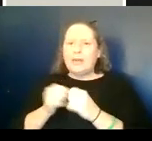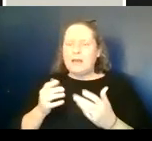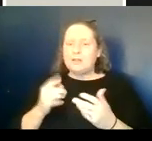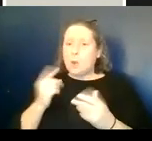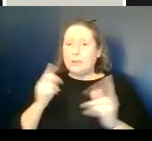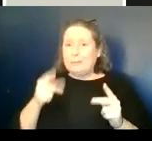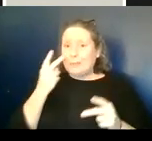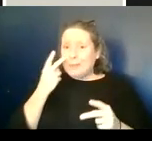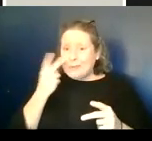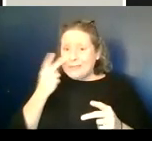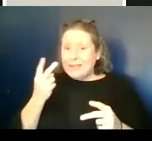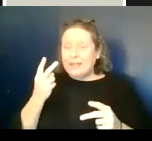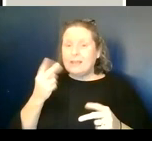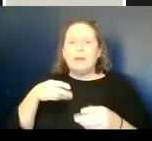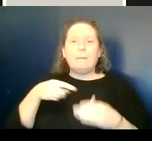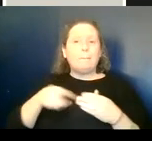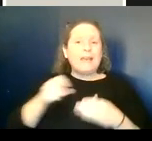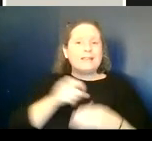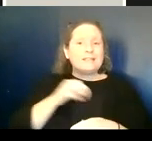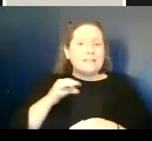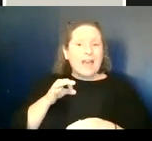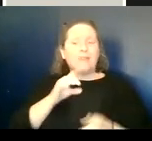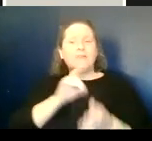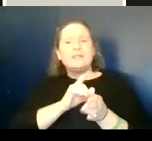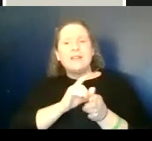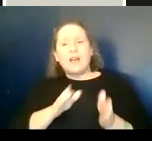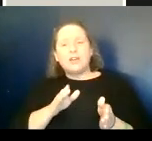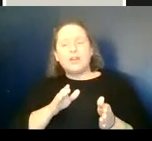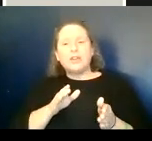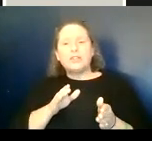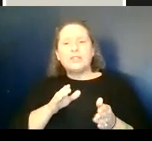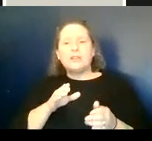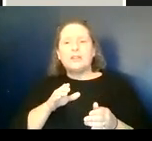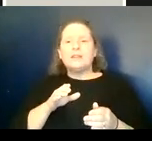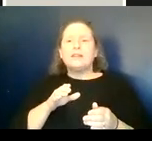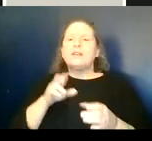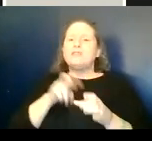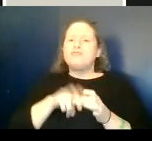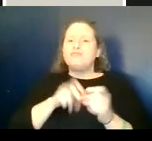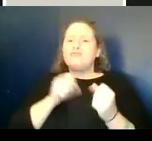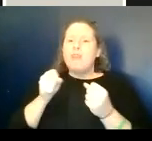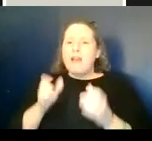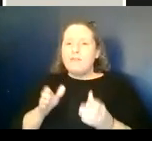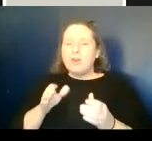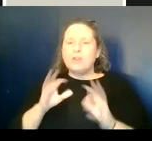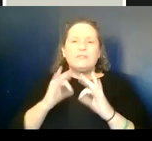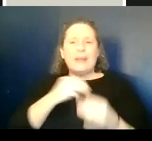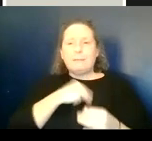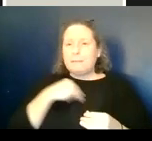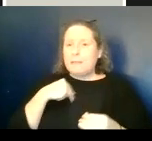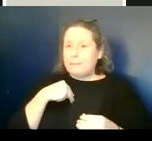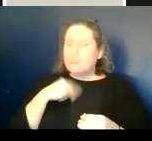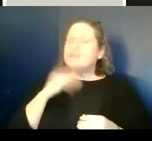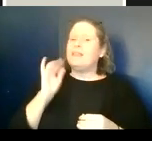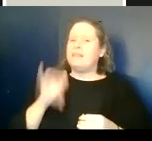see are paid staff, doctors, pace drivers, family members, that's where the assaults